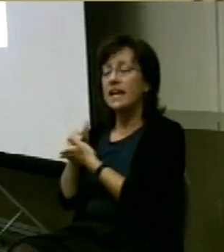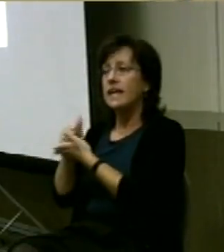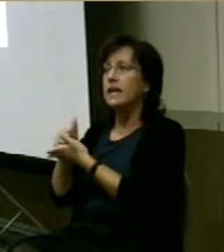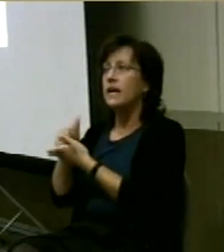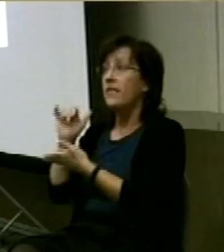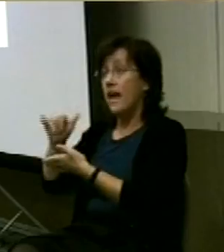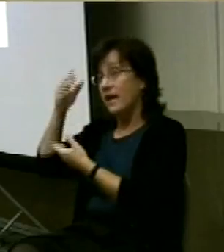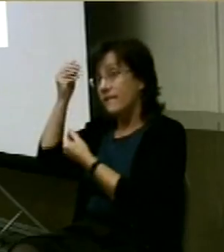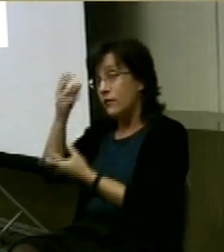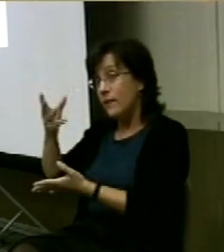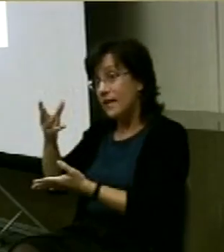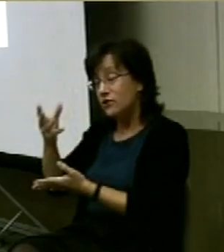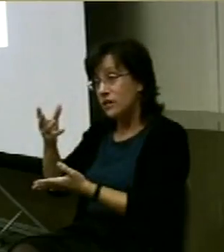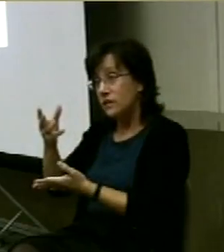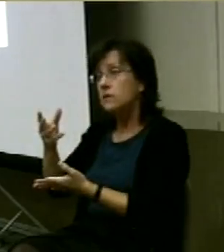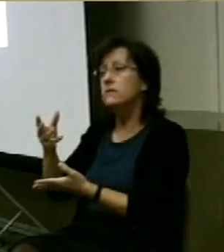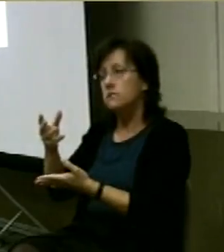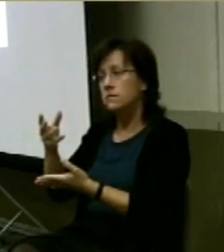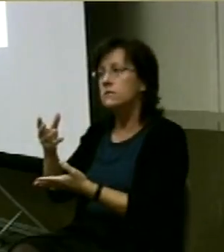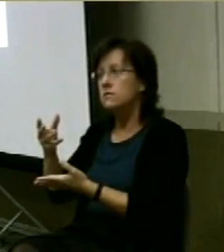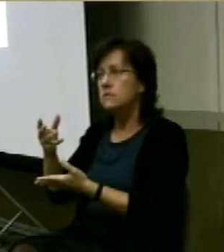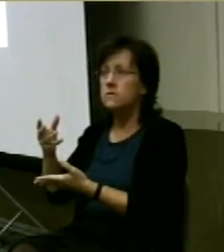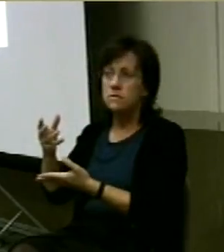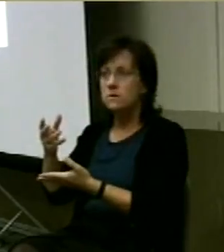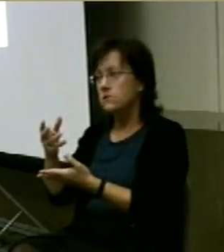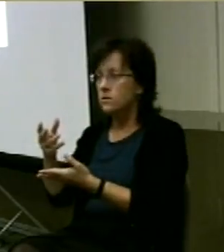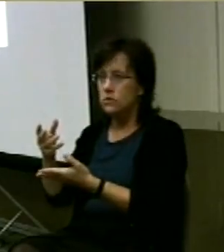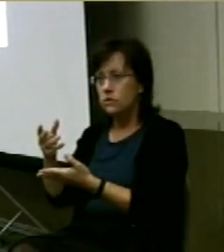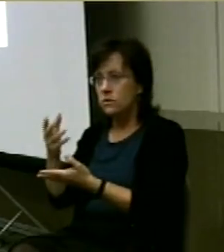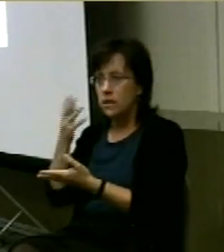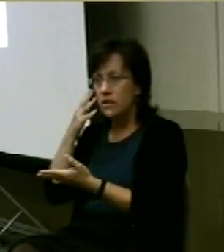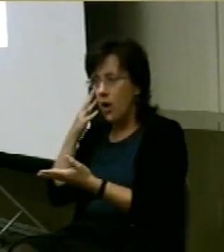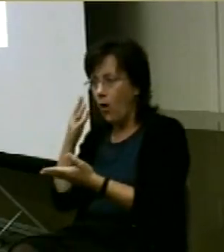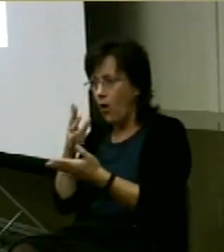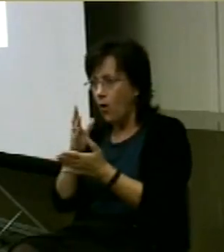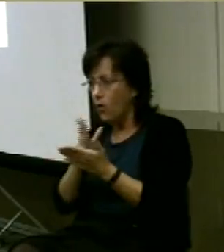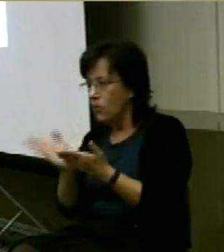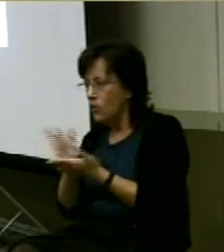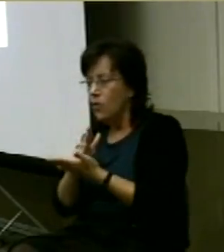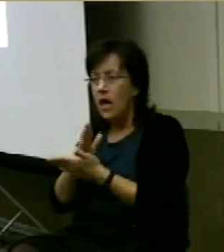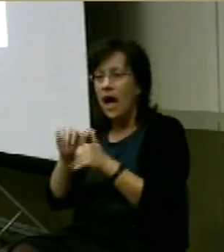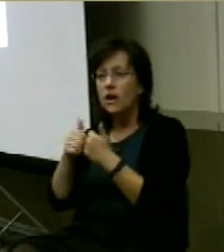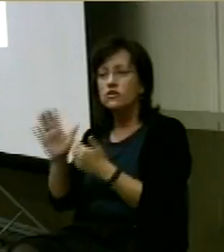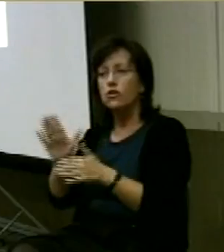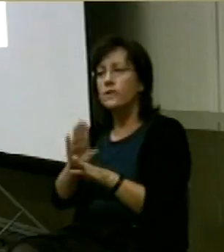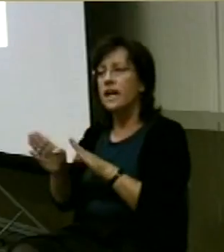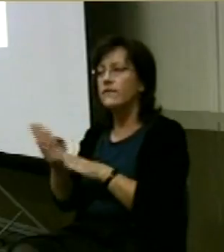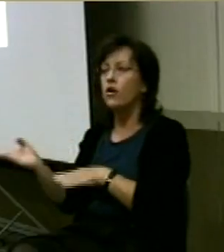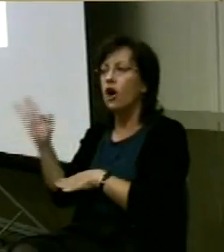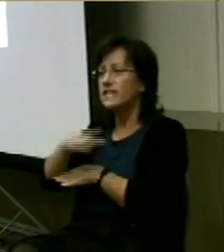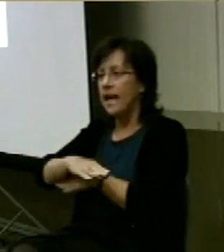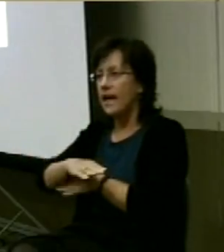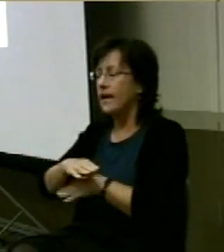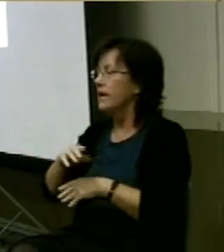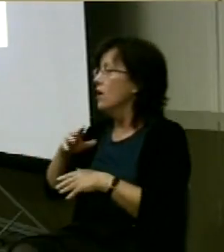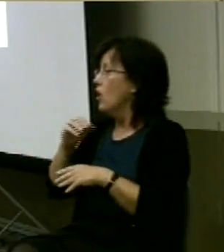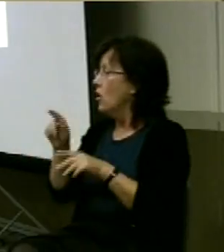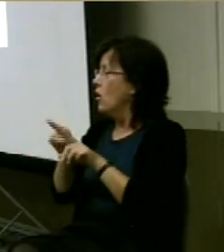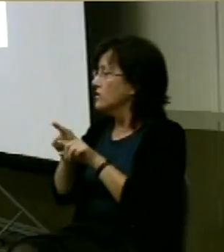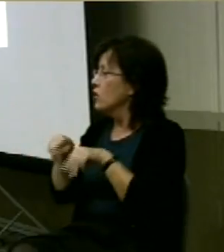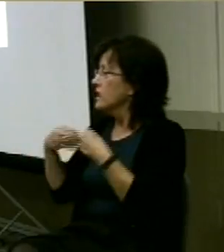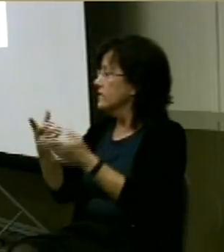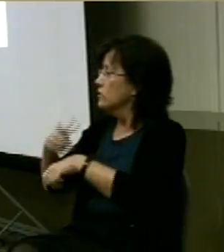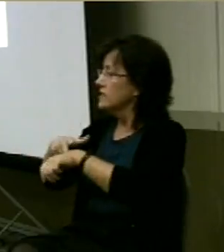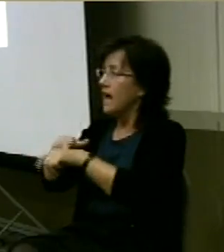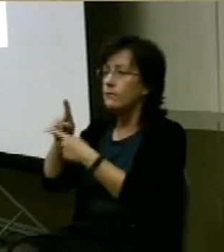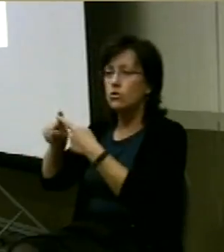that information and help you know how their behavior was across the day. It also gives them a time to really link up with the adults in